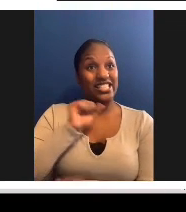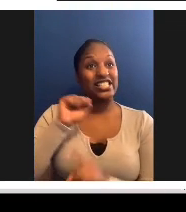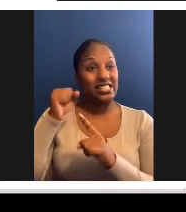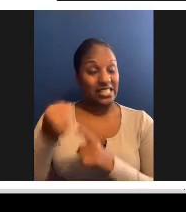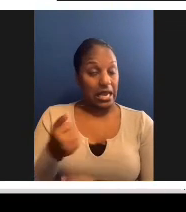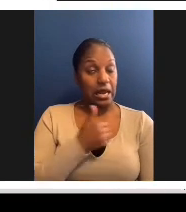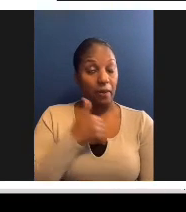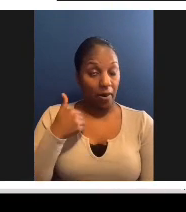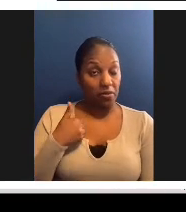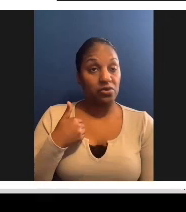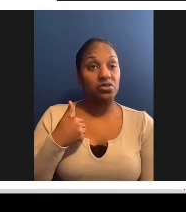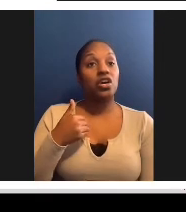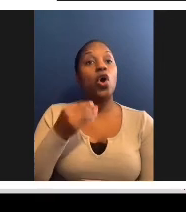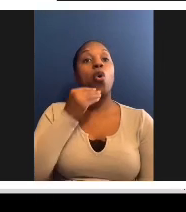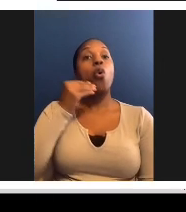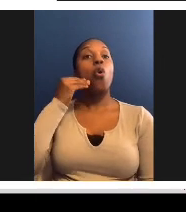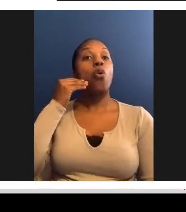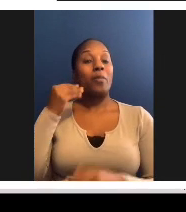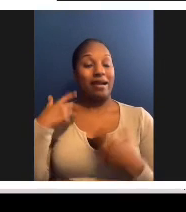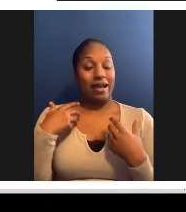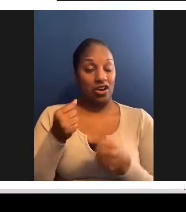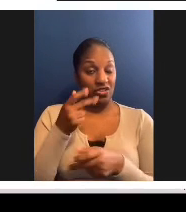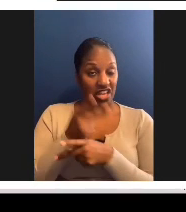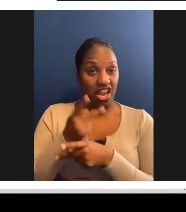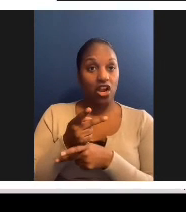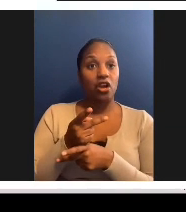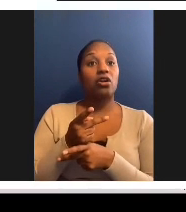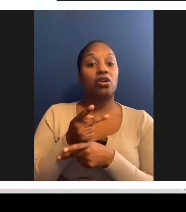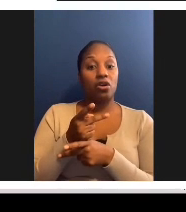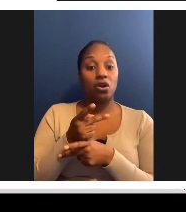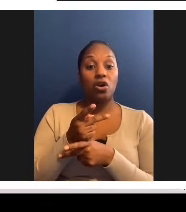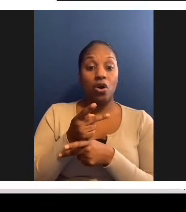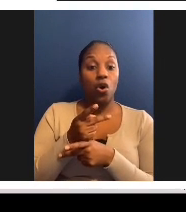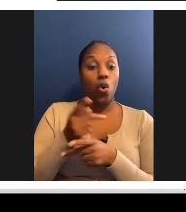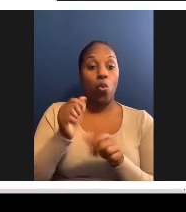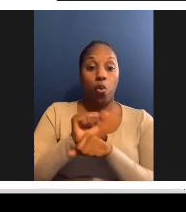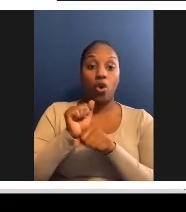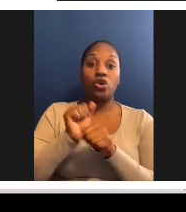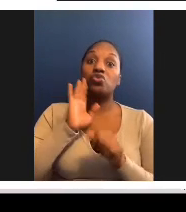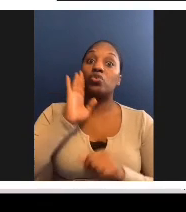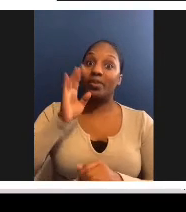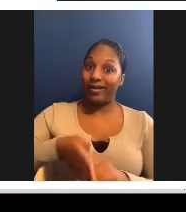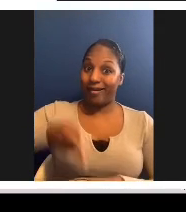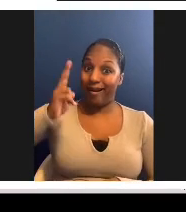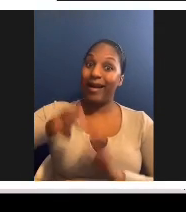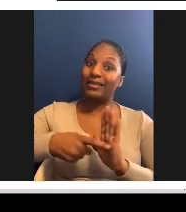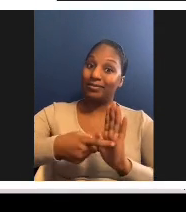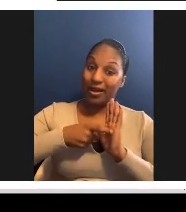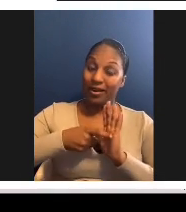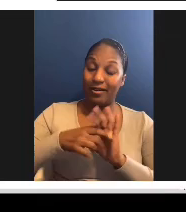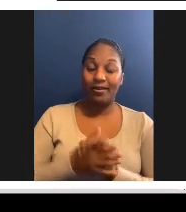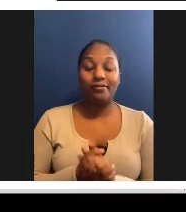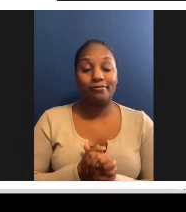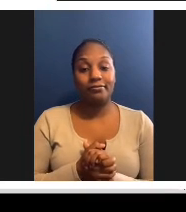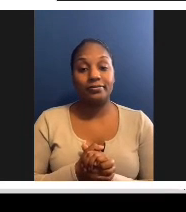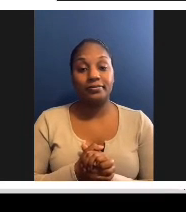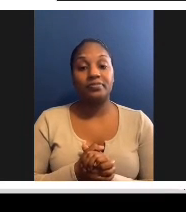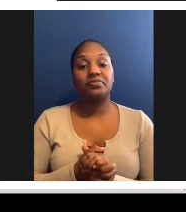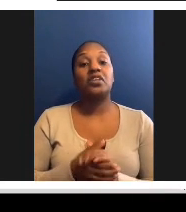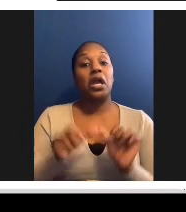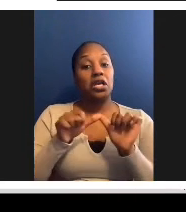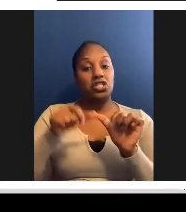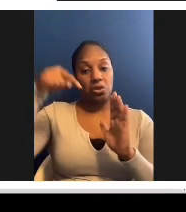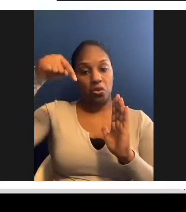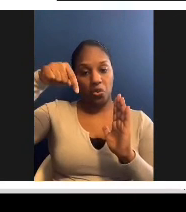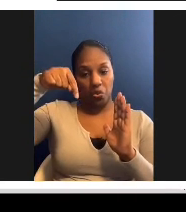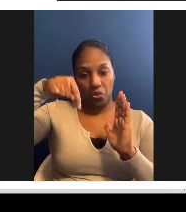members. Home health care workers are going to be in demand. As we continue to scroll down, this is